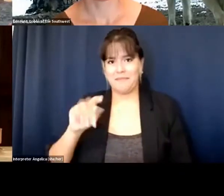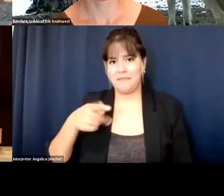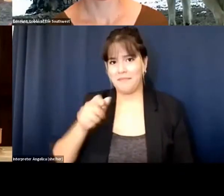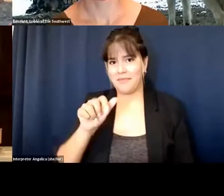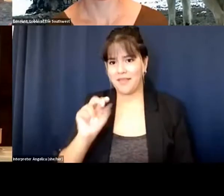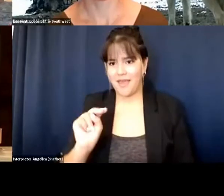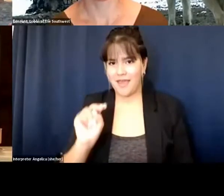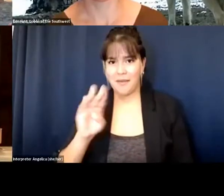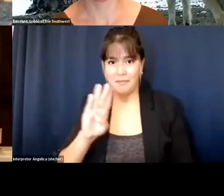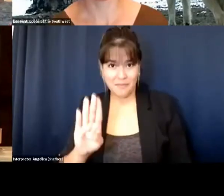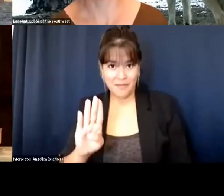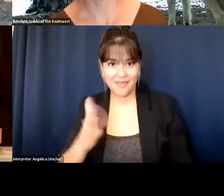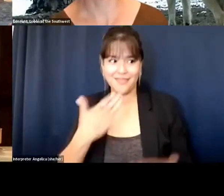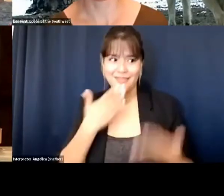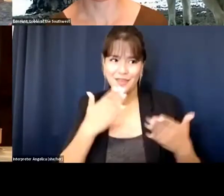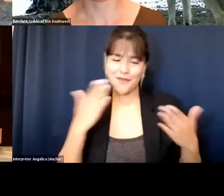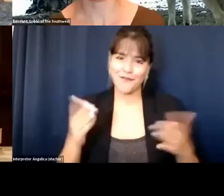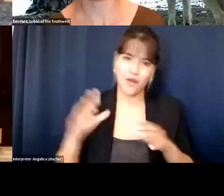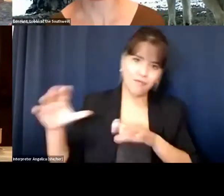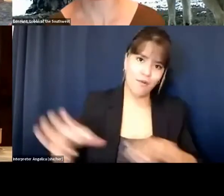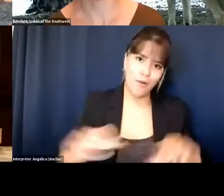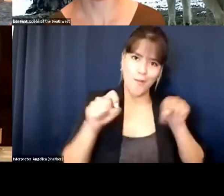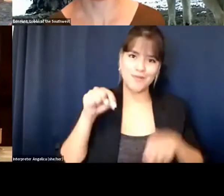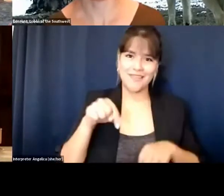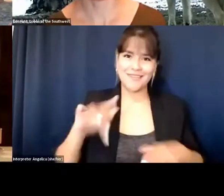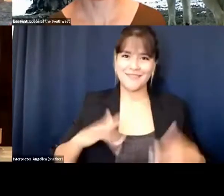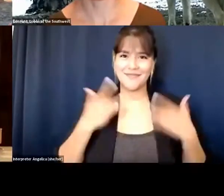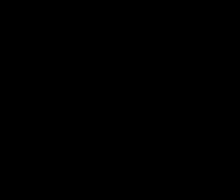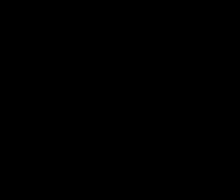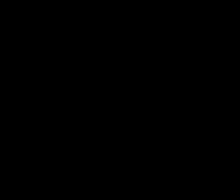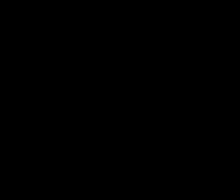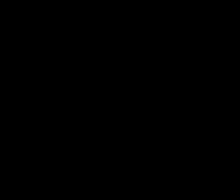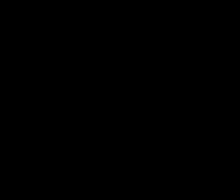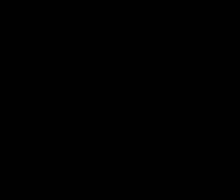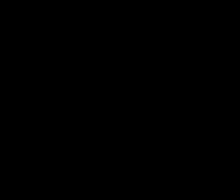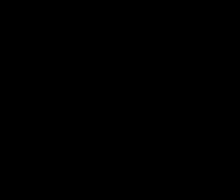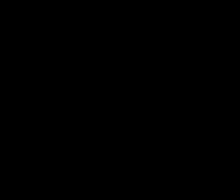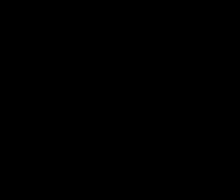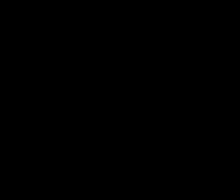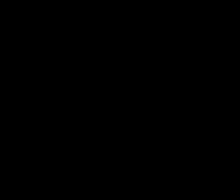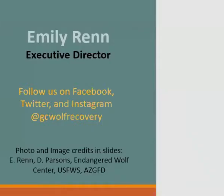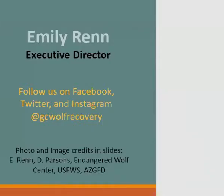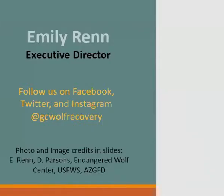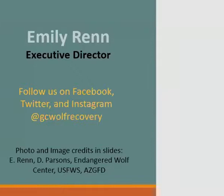us in Sedona Wolf Week this year. Let's see if I get this.